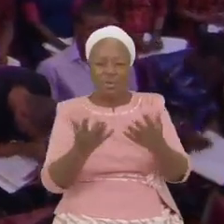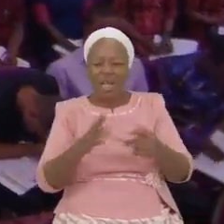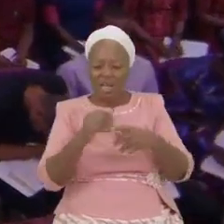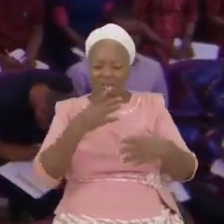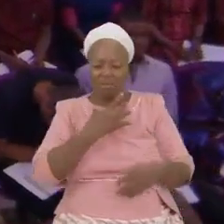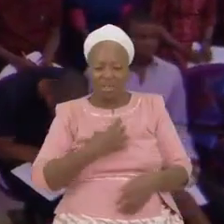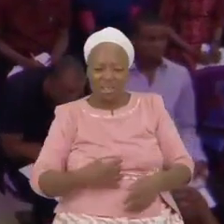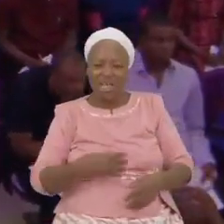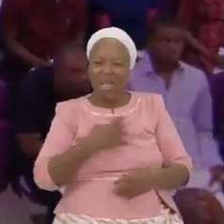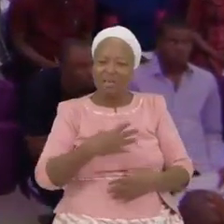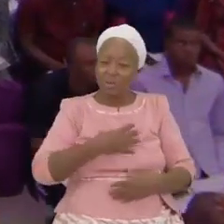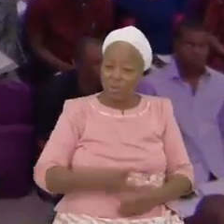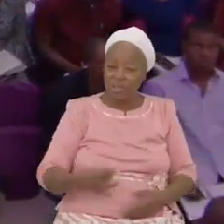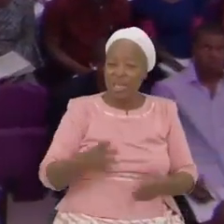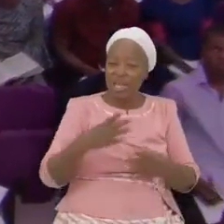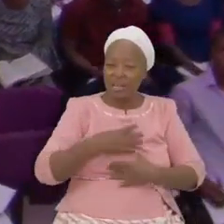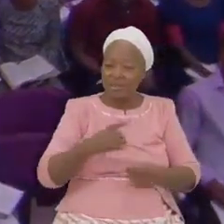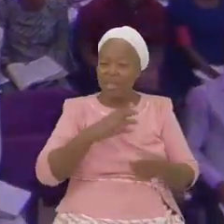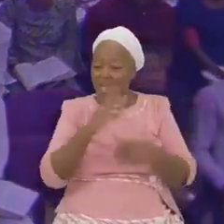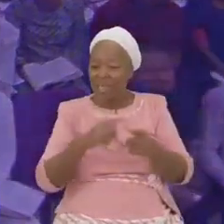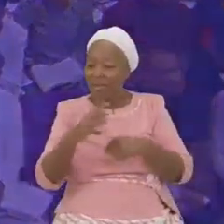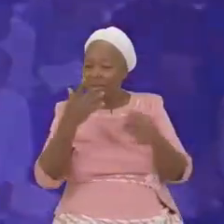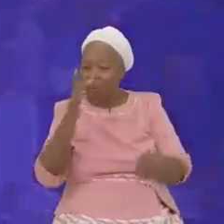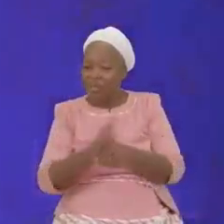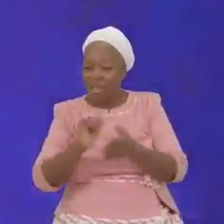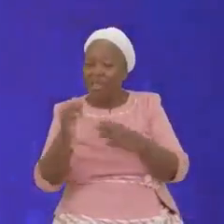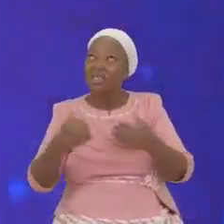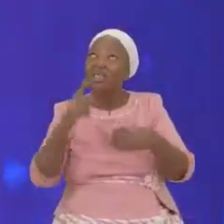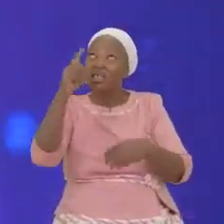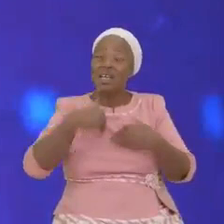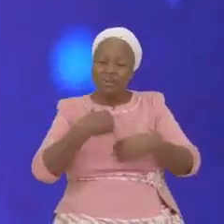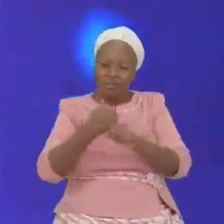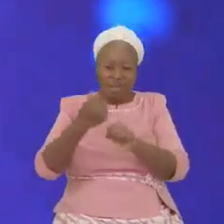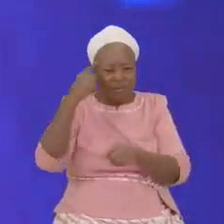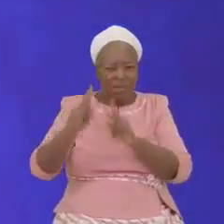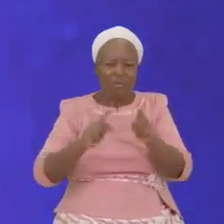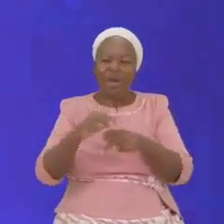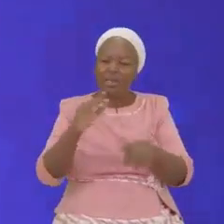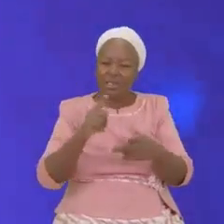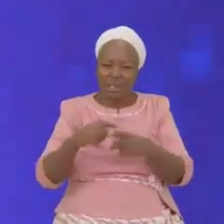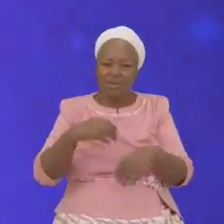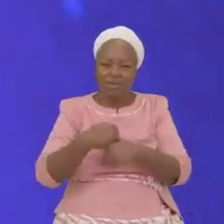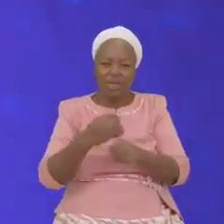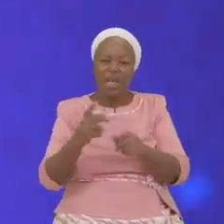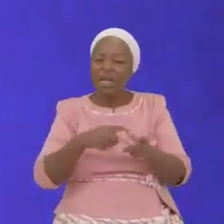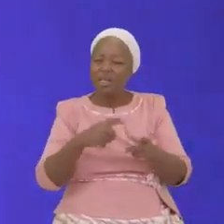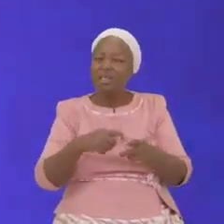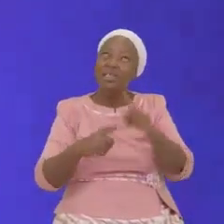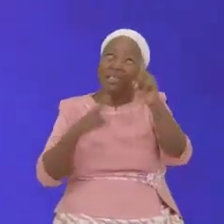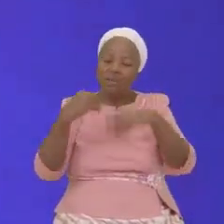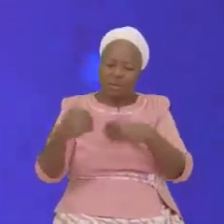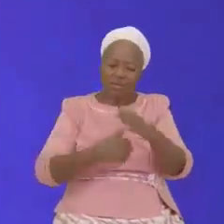the promises he has made for the people, and is going to confirm them and perform them